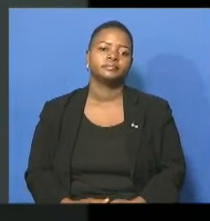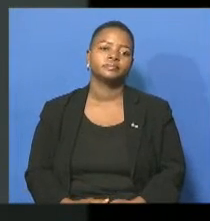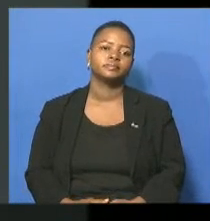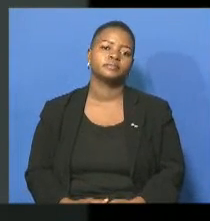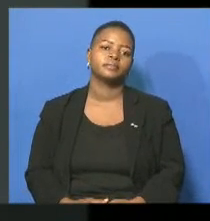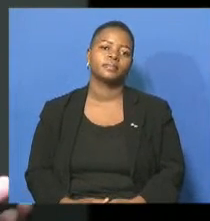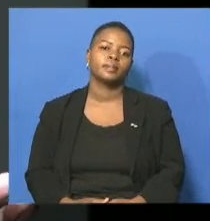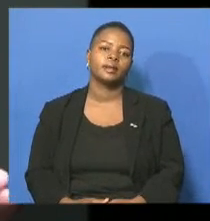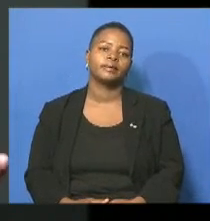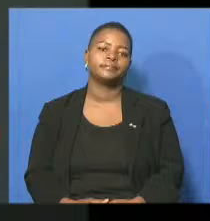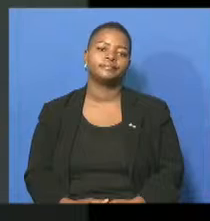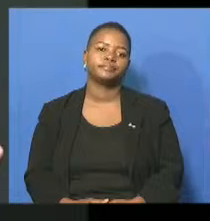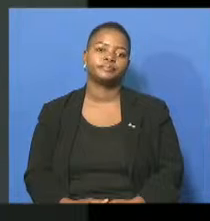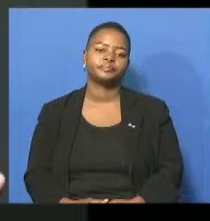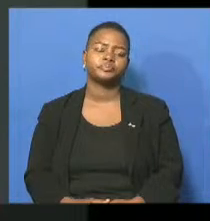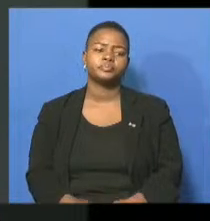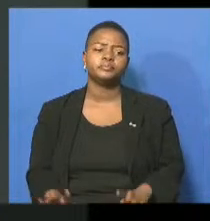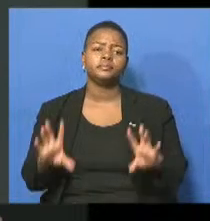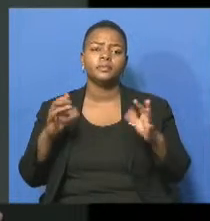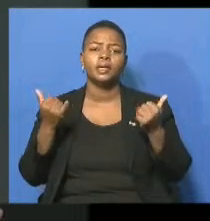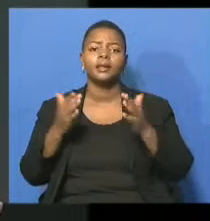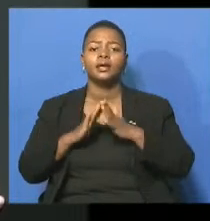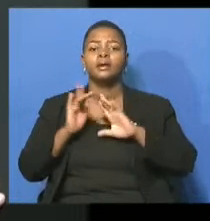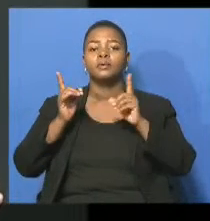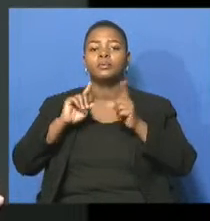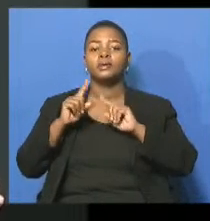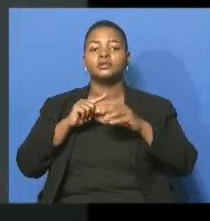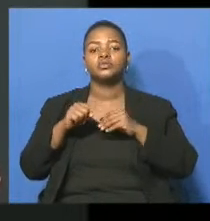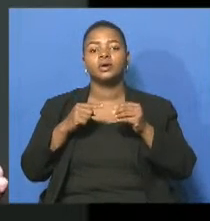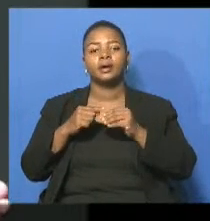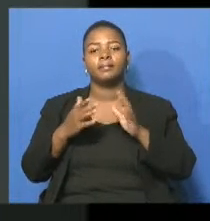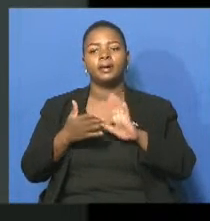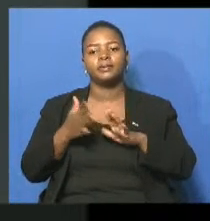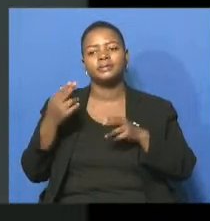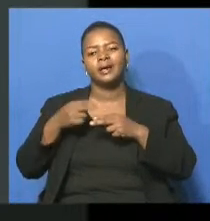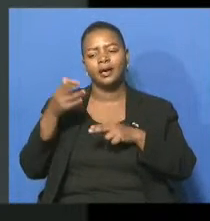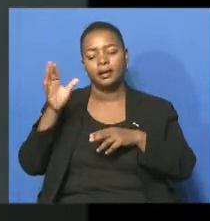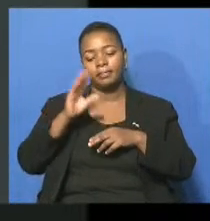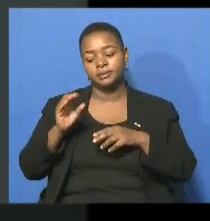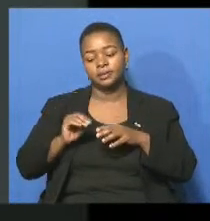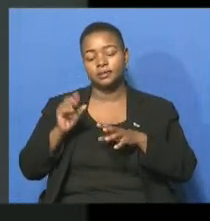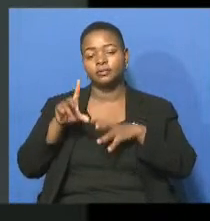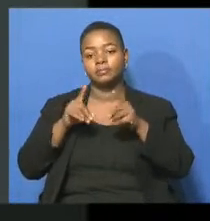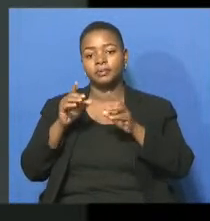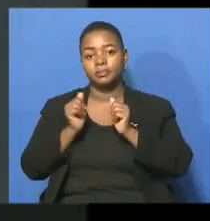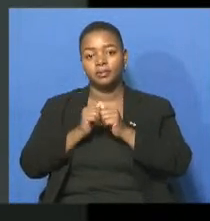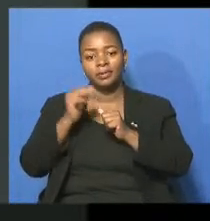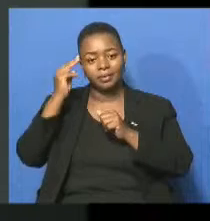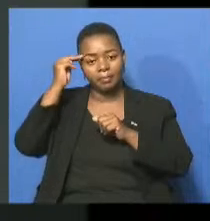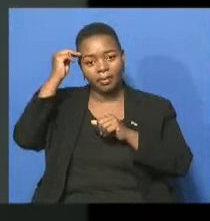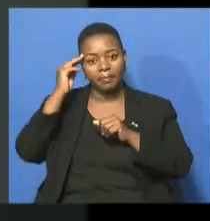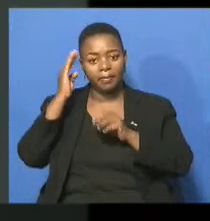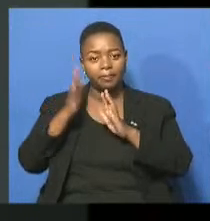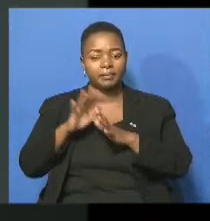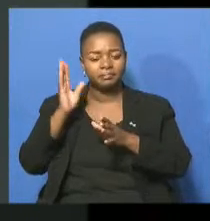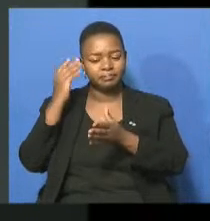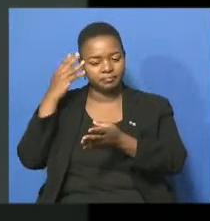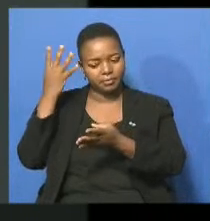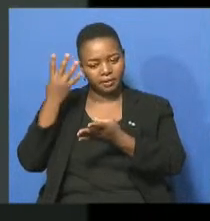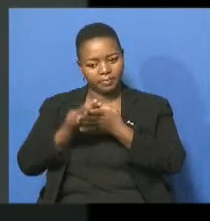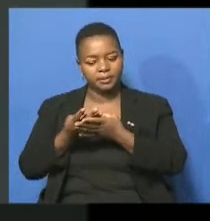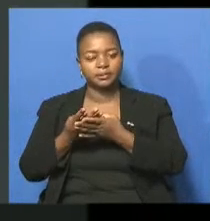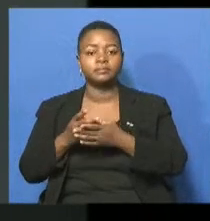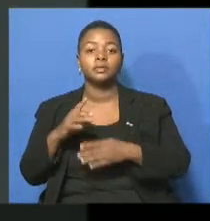Given the situation that we already have, where there's a very high percentage of people with mental illness in the prisons, we